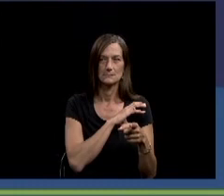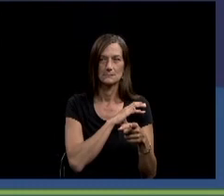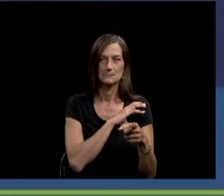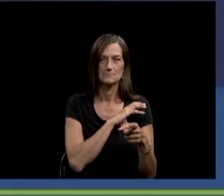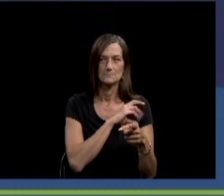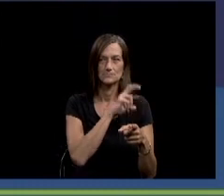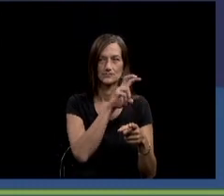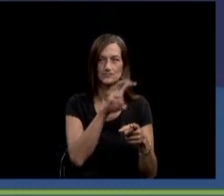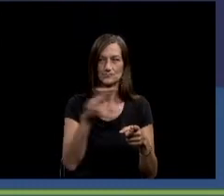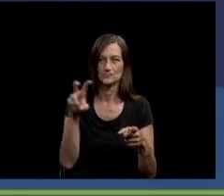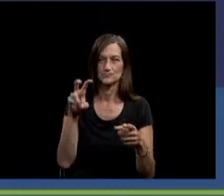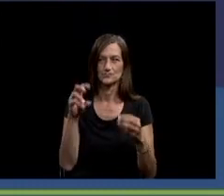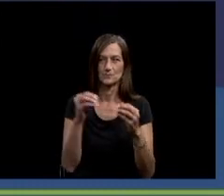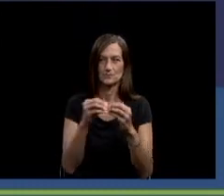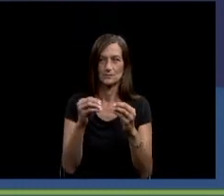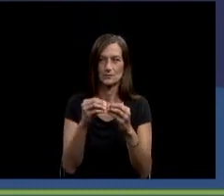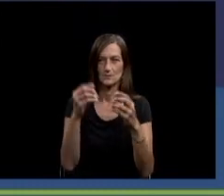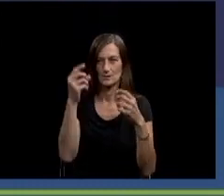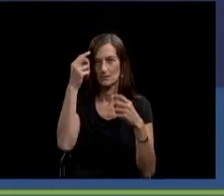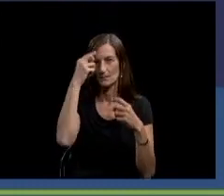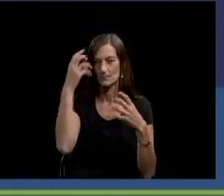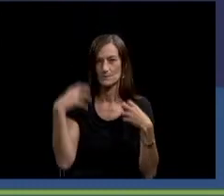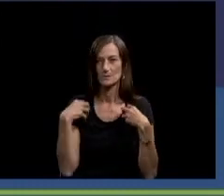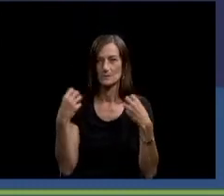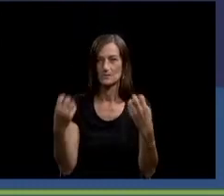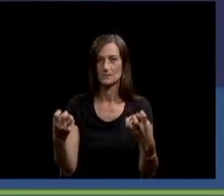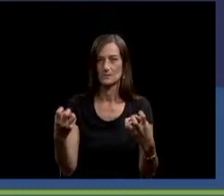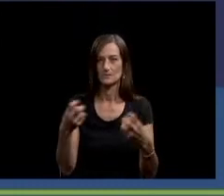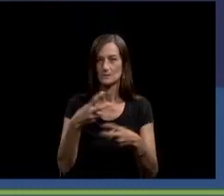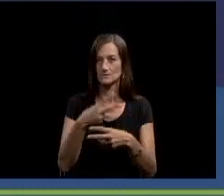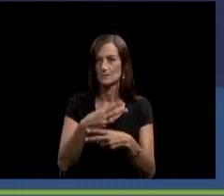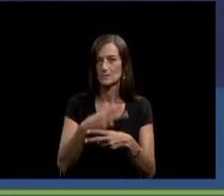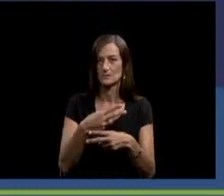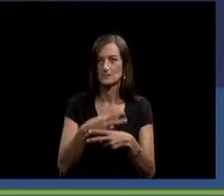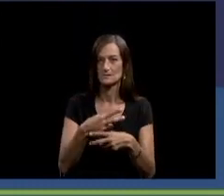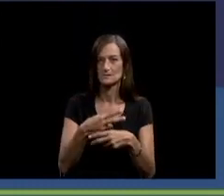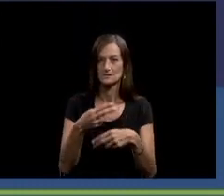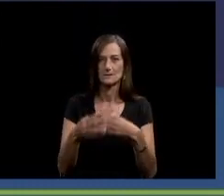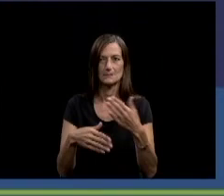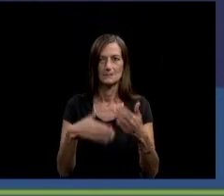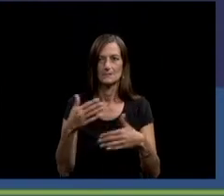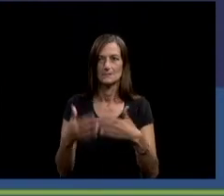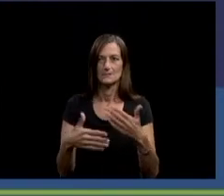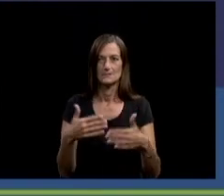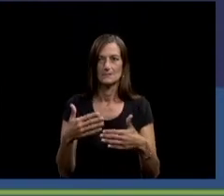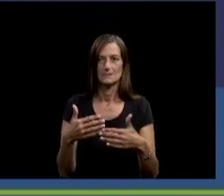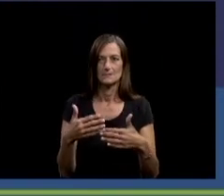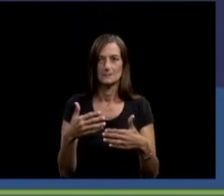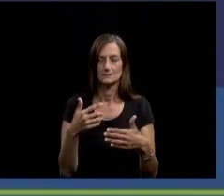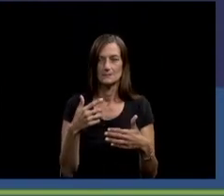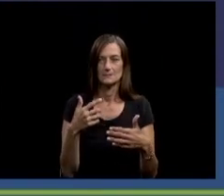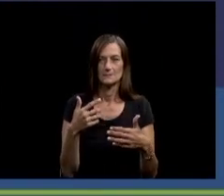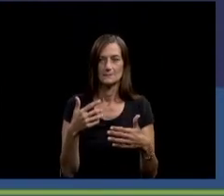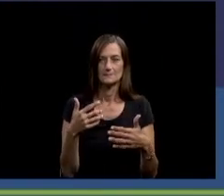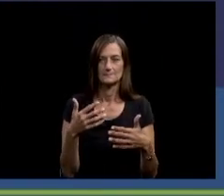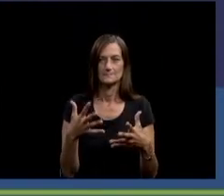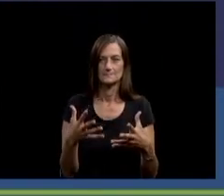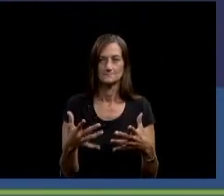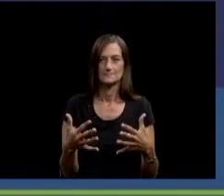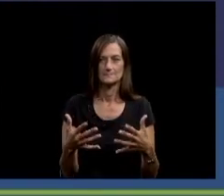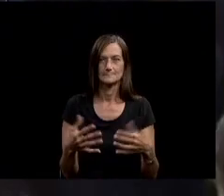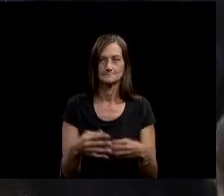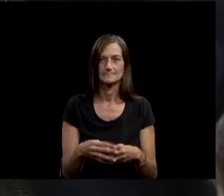and that maybe less so on that. If you answer one of the 2, the former is what I'd like to hear about. Thanks, Chief.